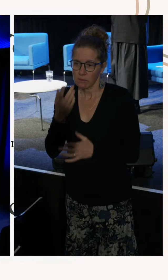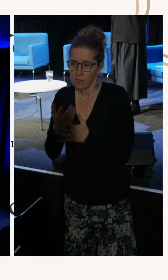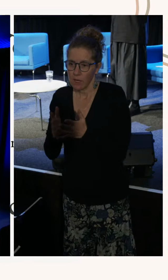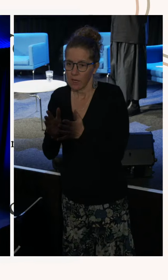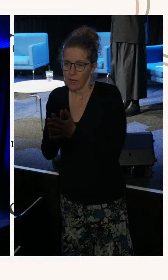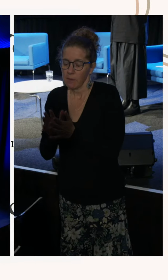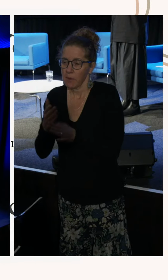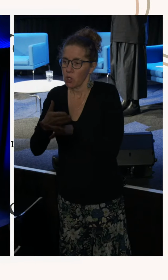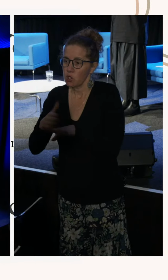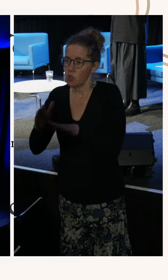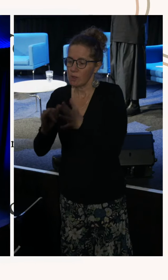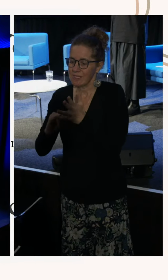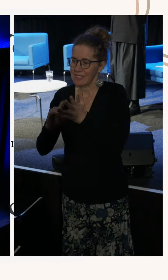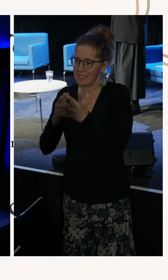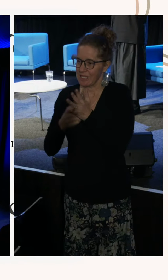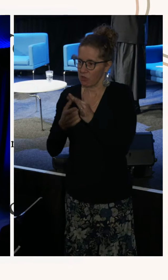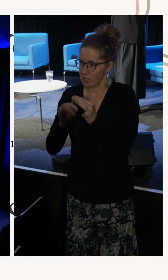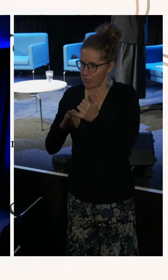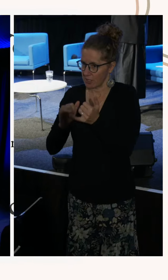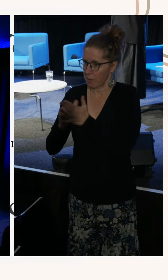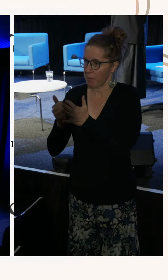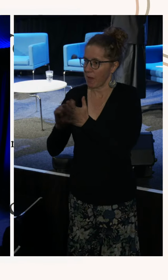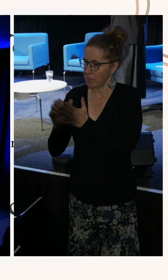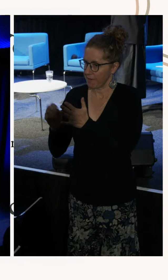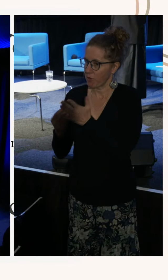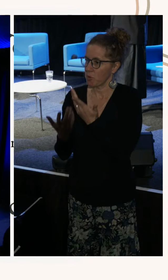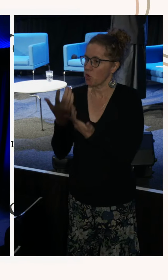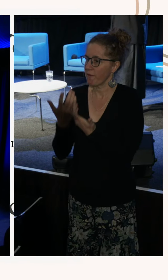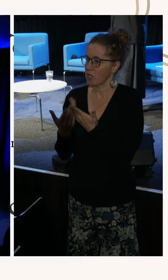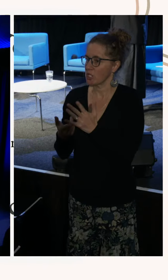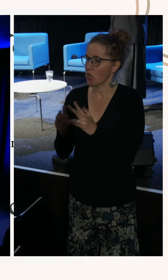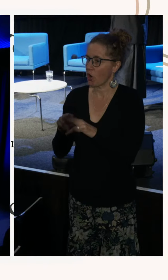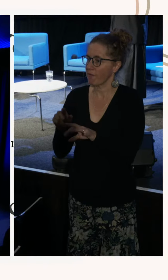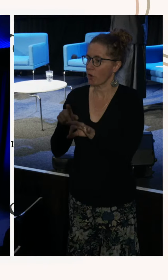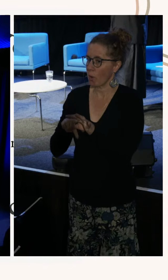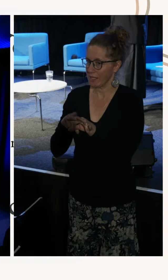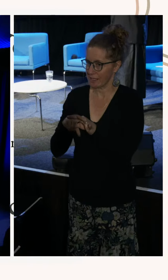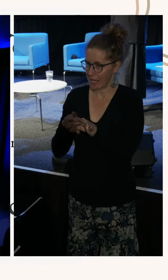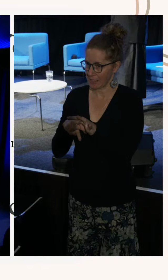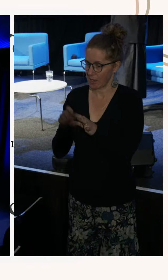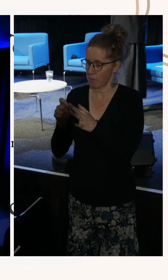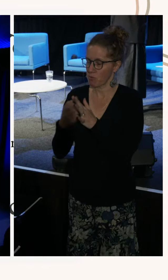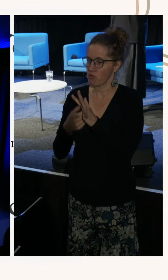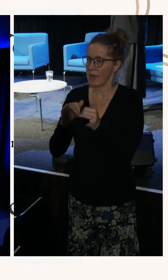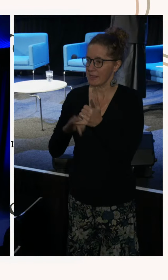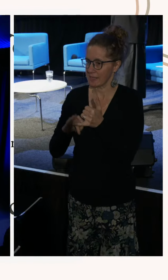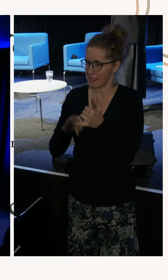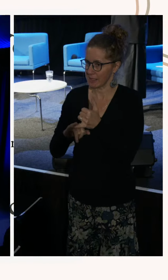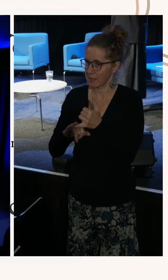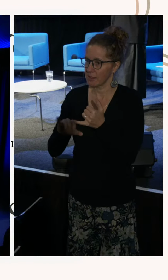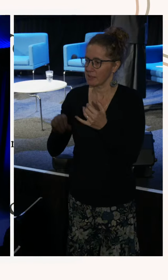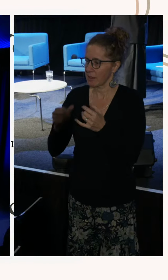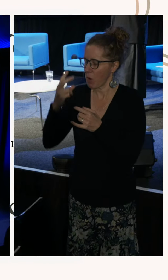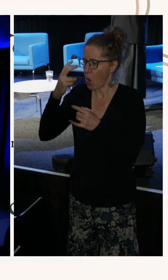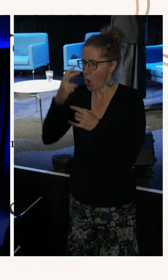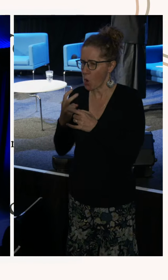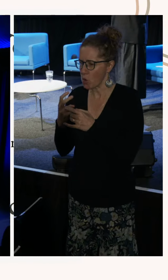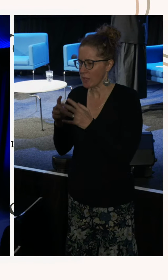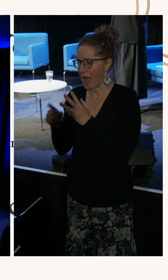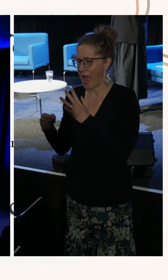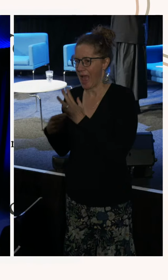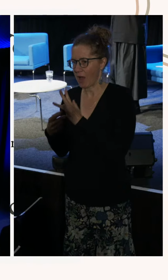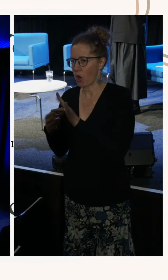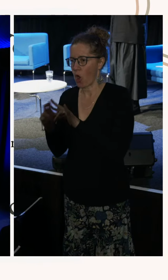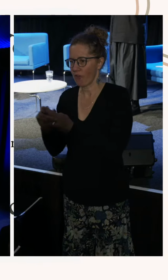new series which is being published by University of Queensland Press, which is reviving some of those out-of-print winners of the